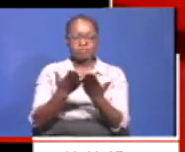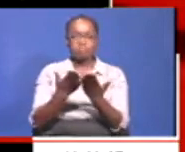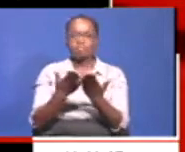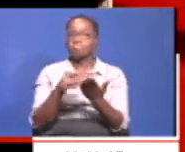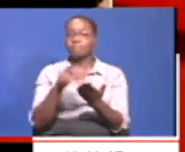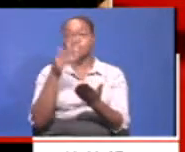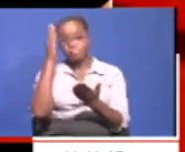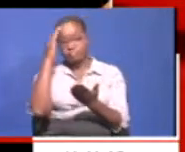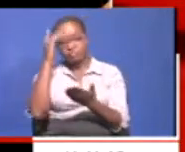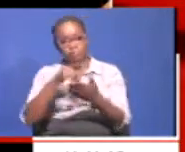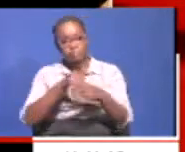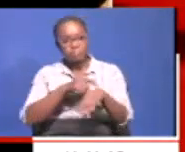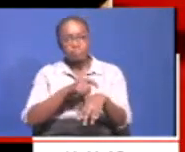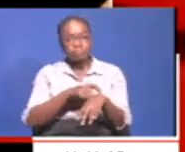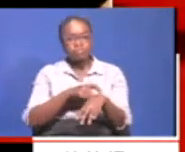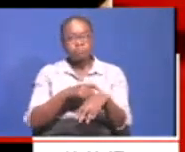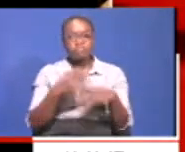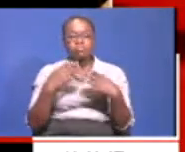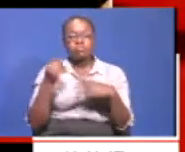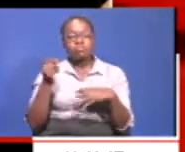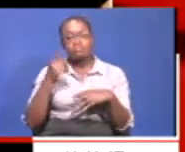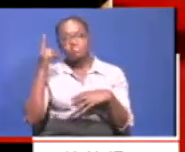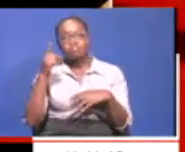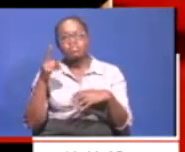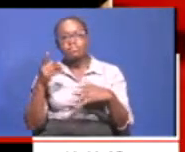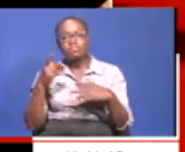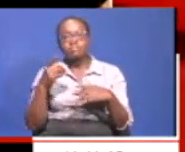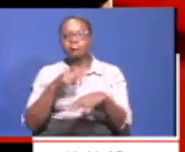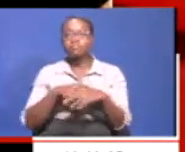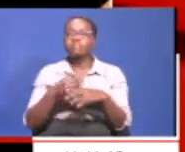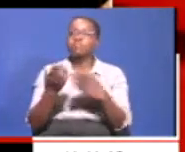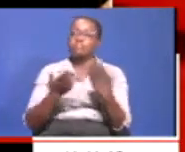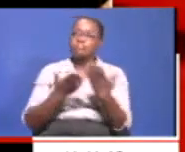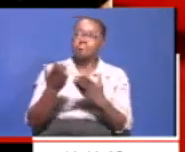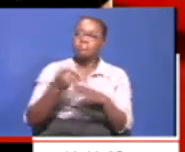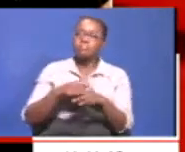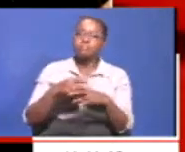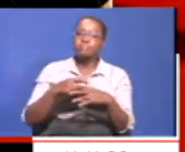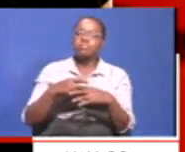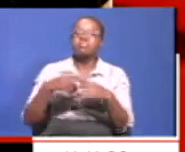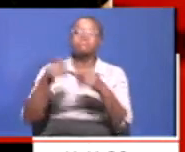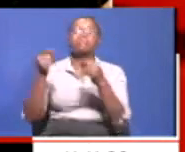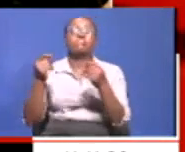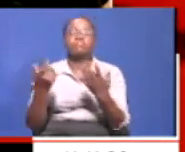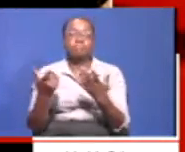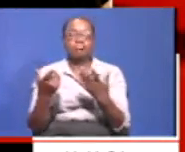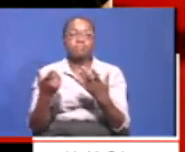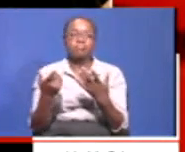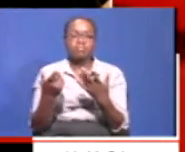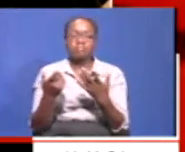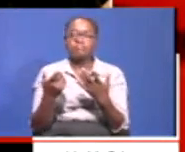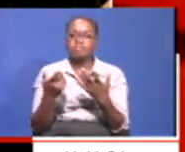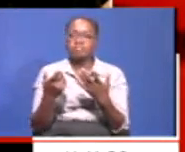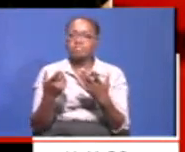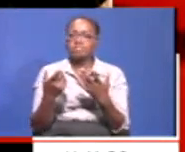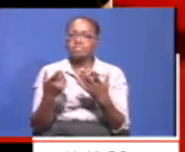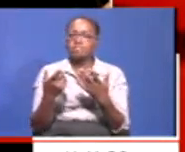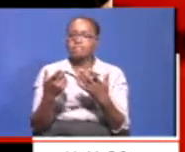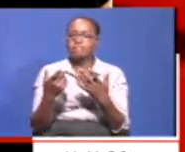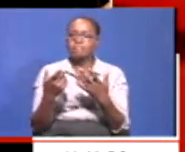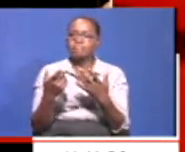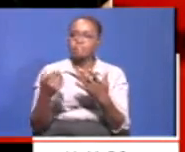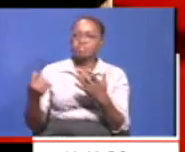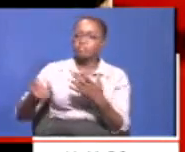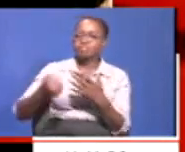what time people wake up, what time you get to service, what time you leave, you get into the holding area,